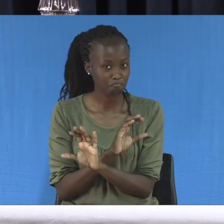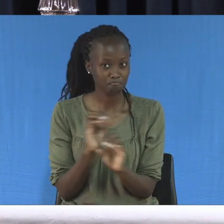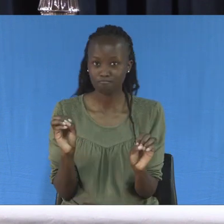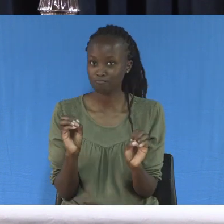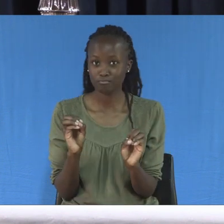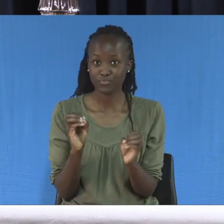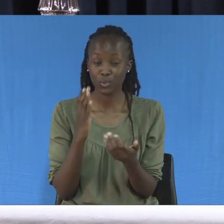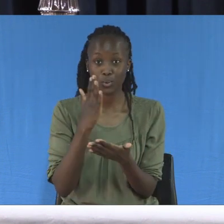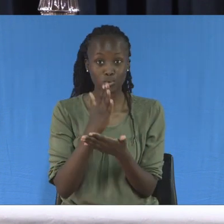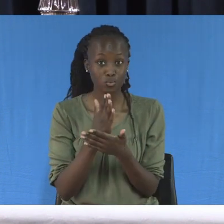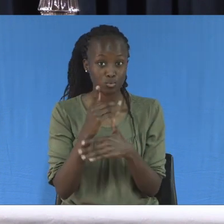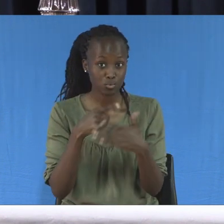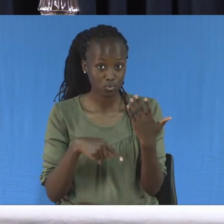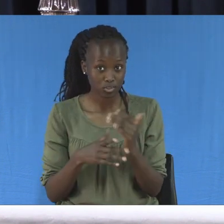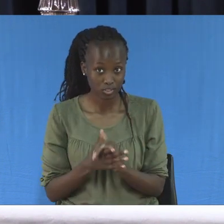Actually,